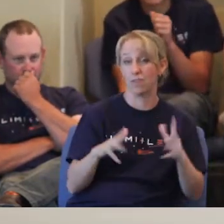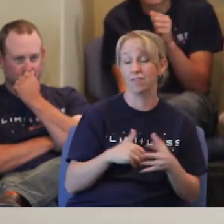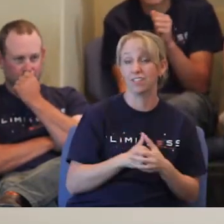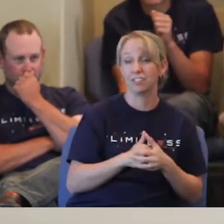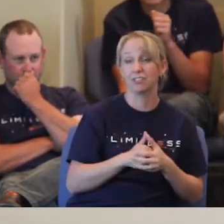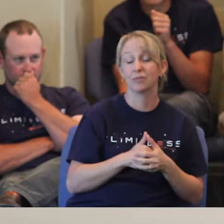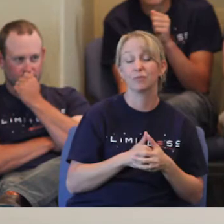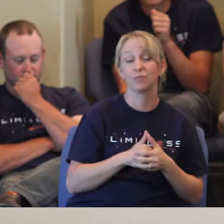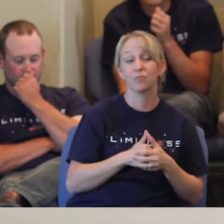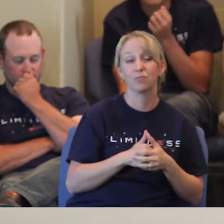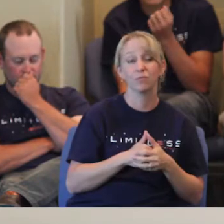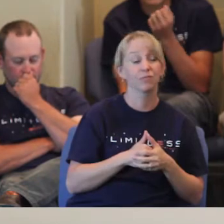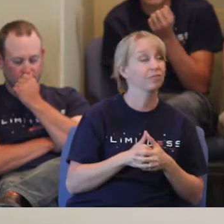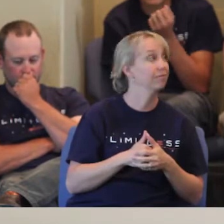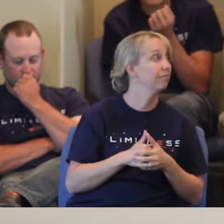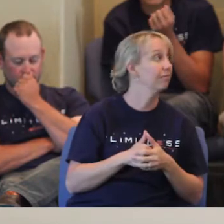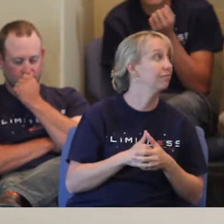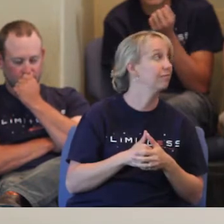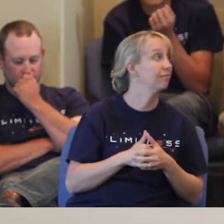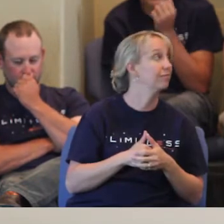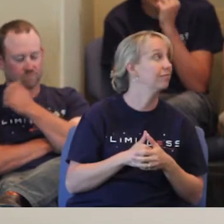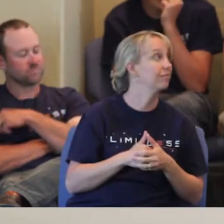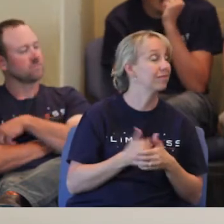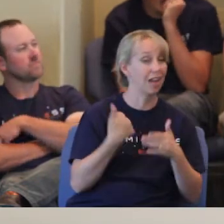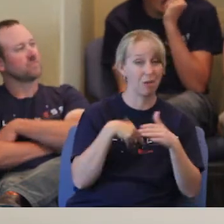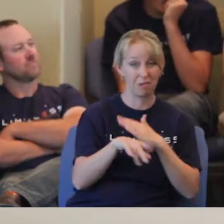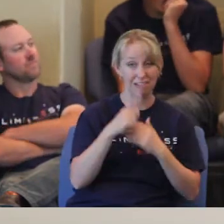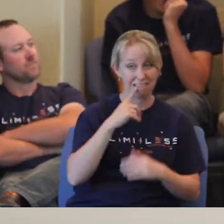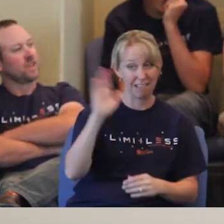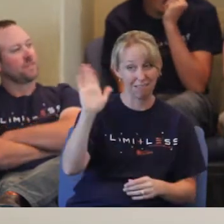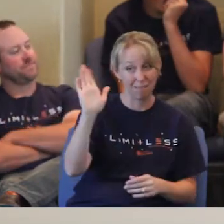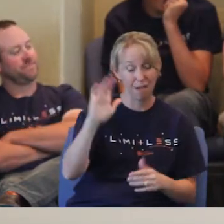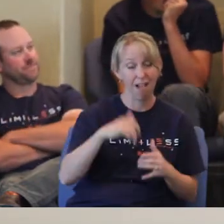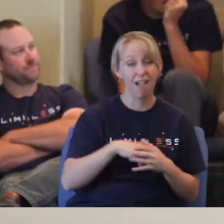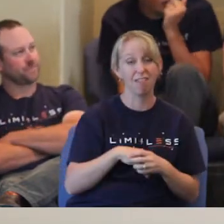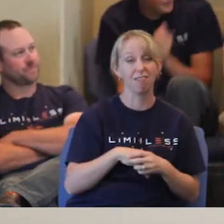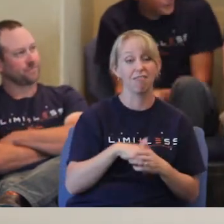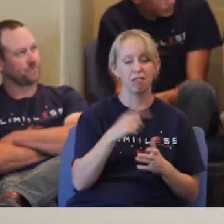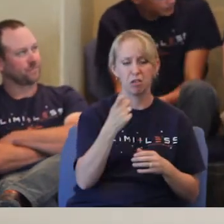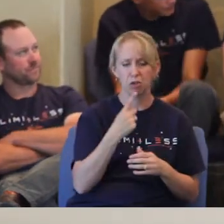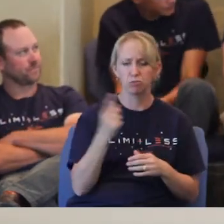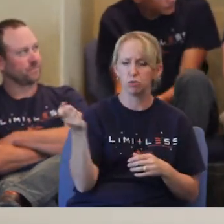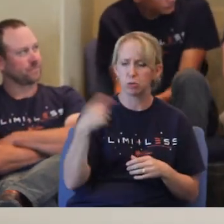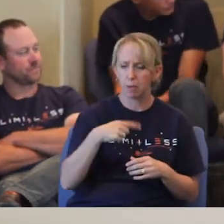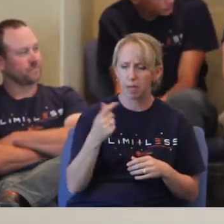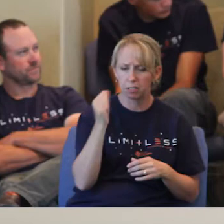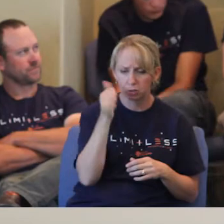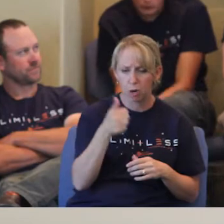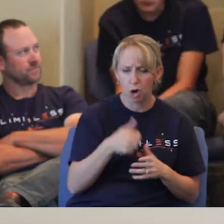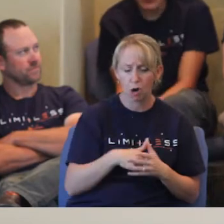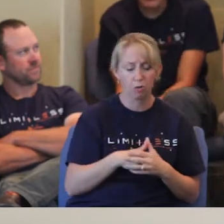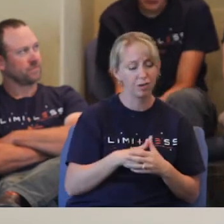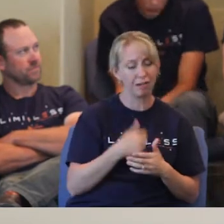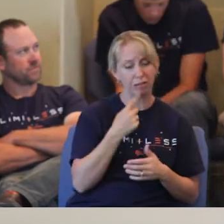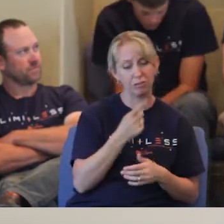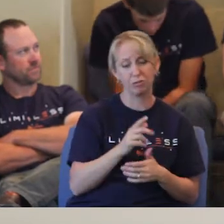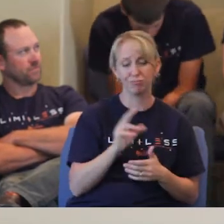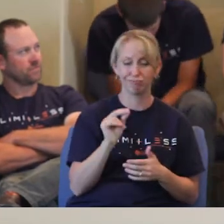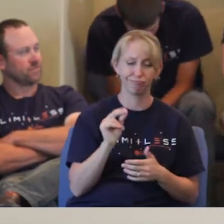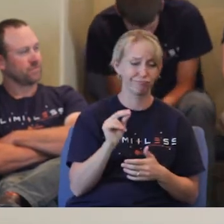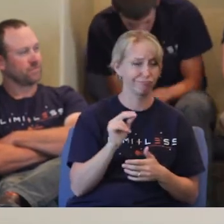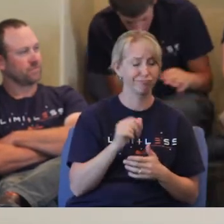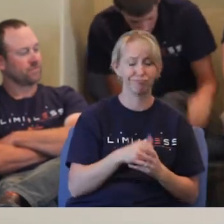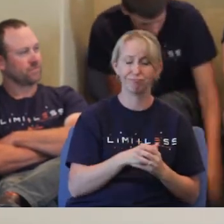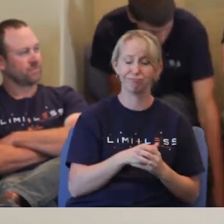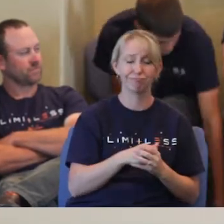And I went in to say goodbye to him, and he asked, "Are you coming back tomorrow?" And I had to tell him, "We're not,